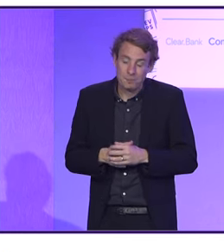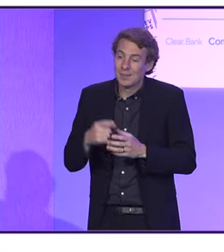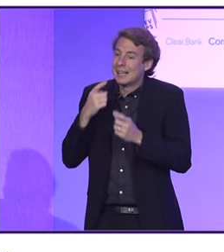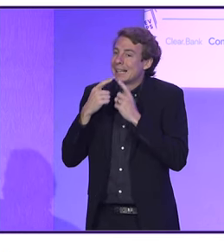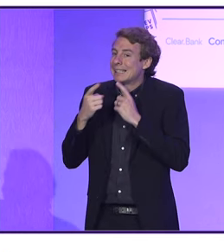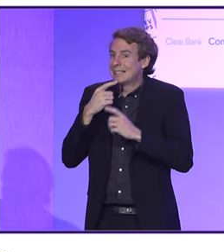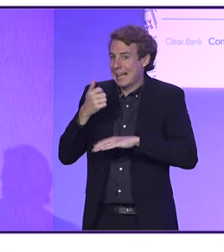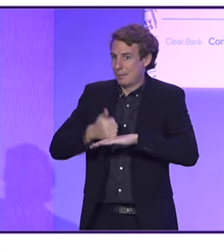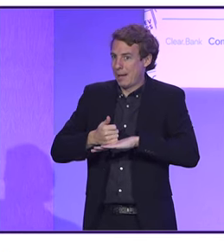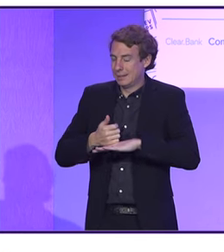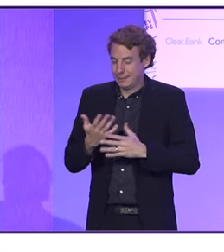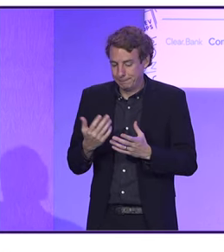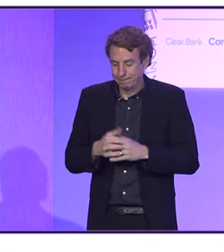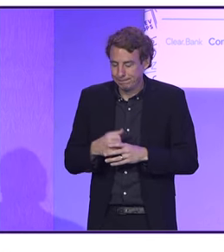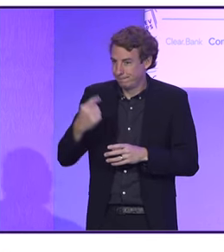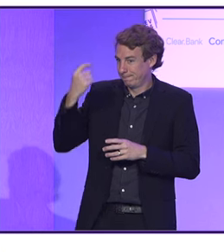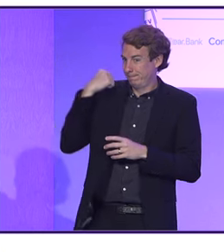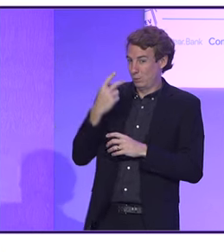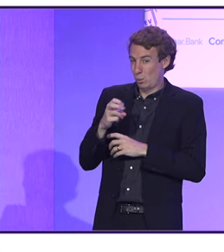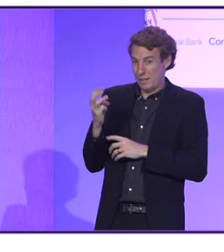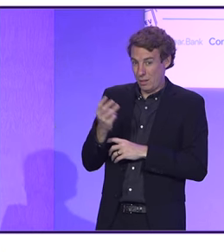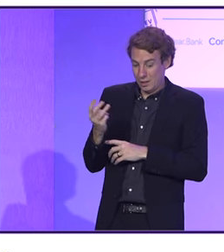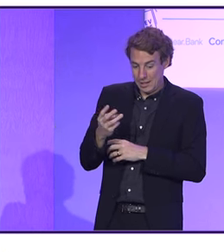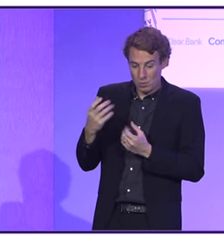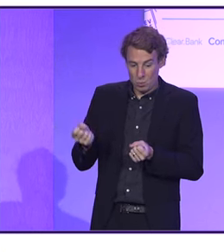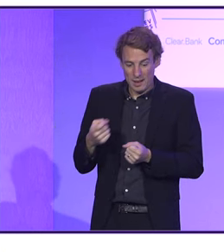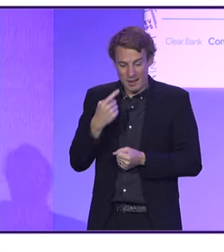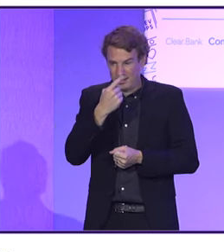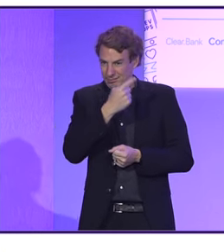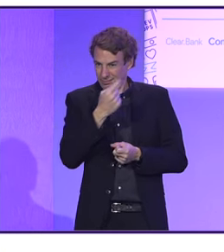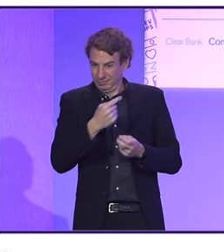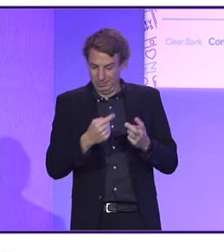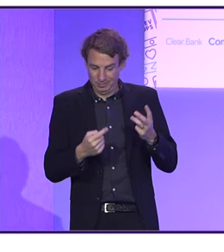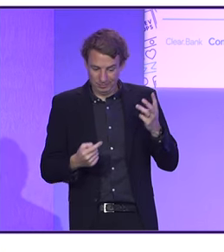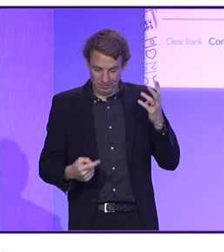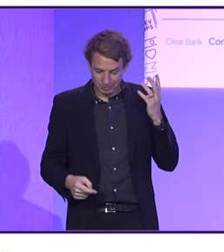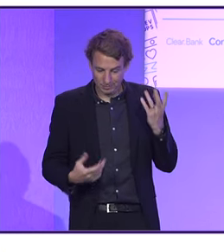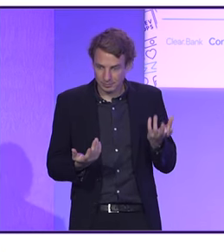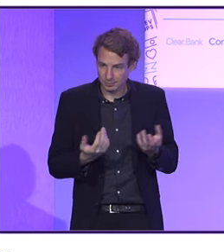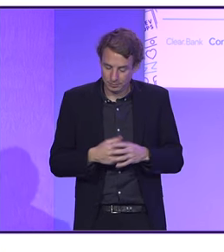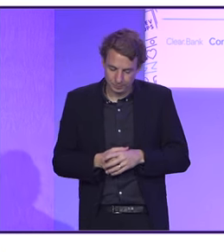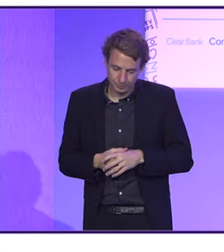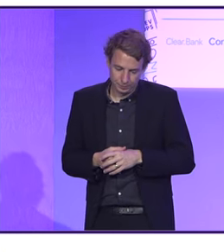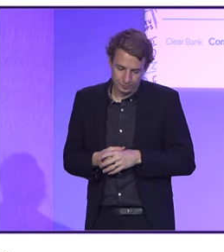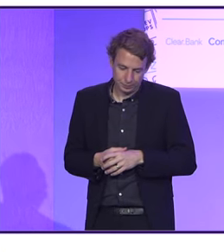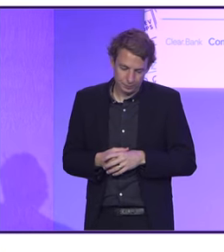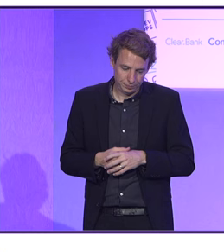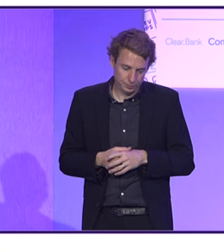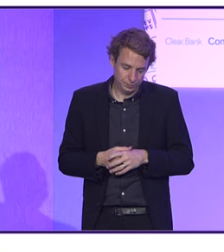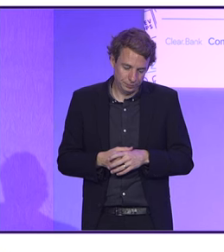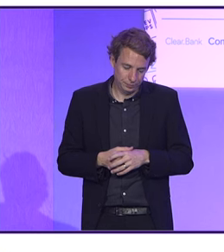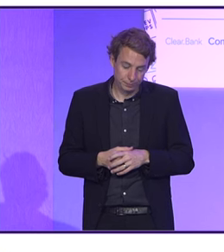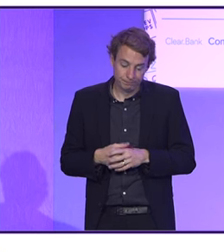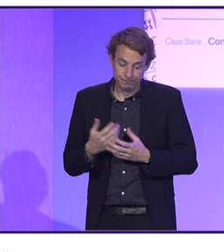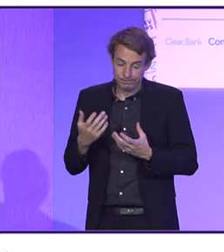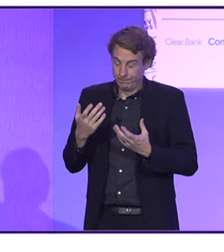in that 2013 diagram, we already had MongoDB, Postgres, MySQL, and Elasticsearch. These are